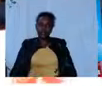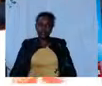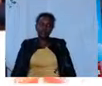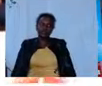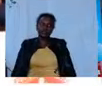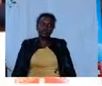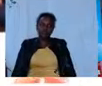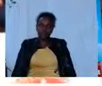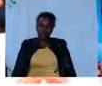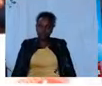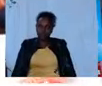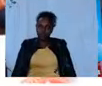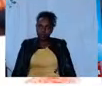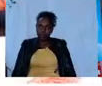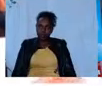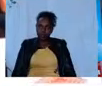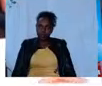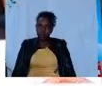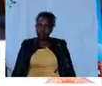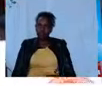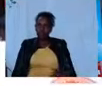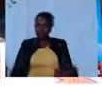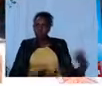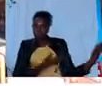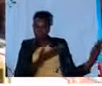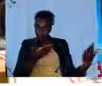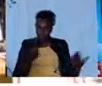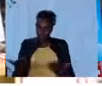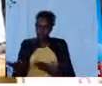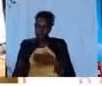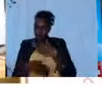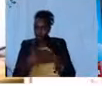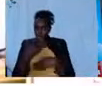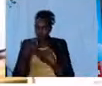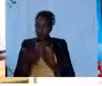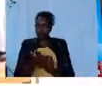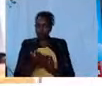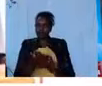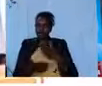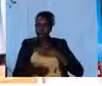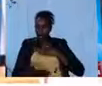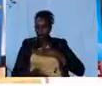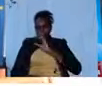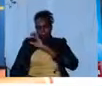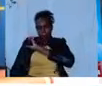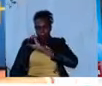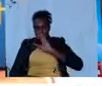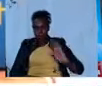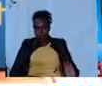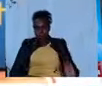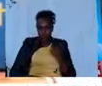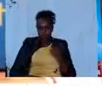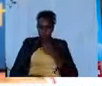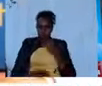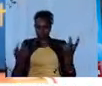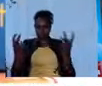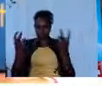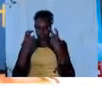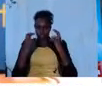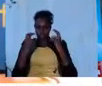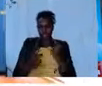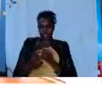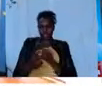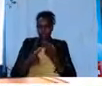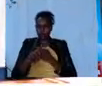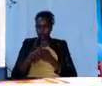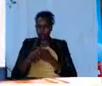ground. We want to welcome all of you, our Christians, who are watching us at homes